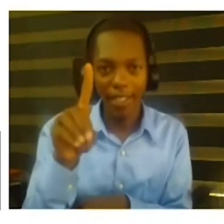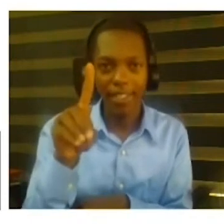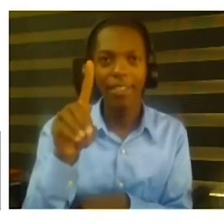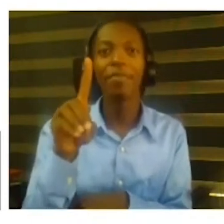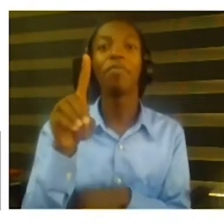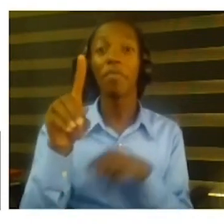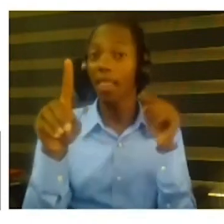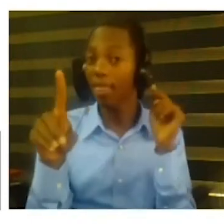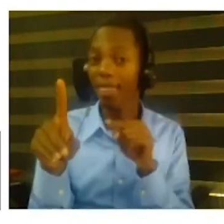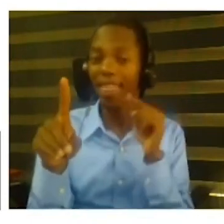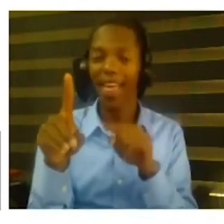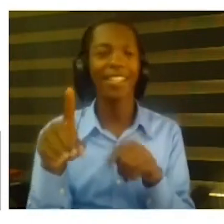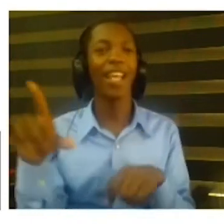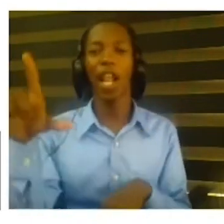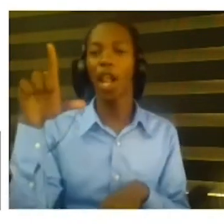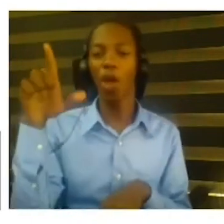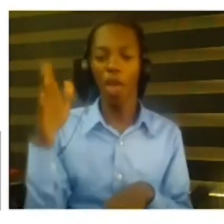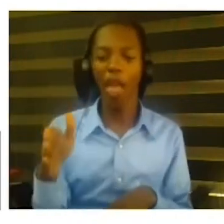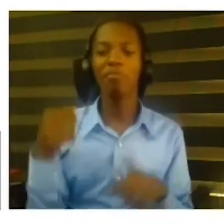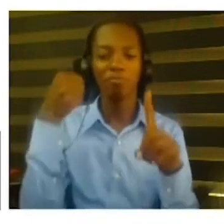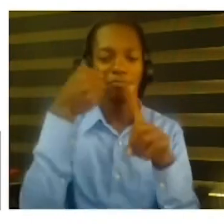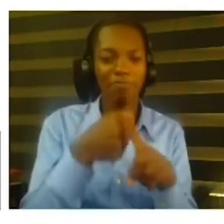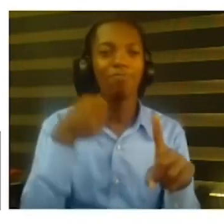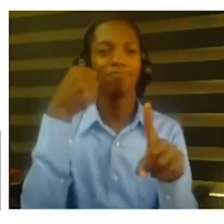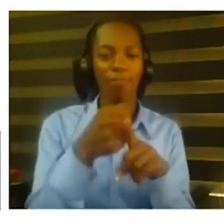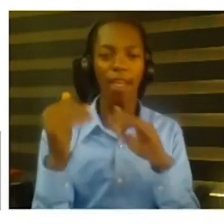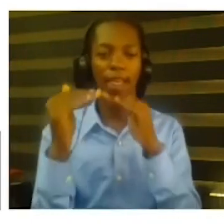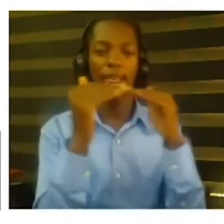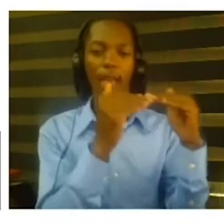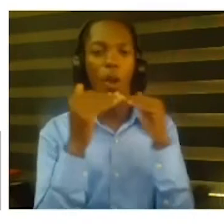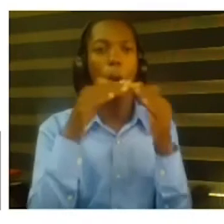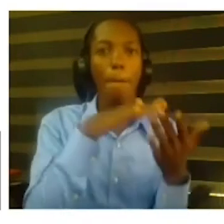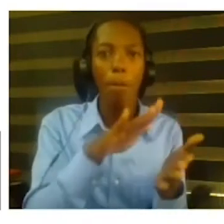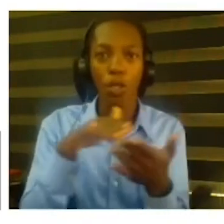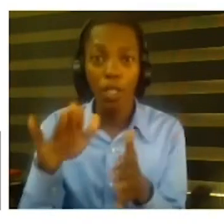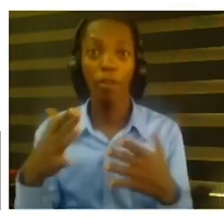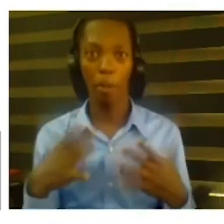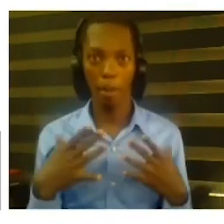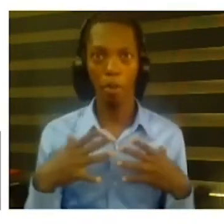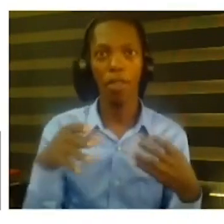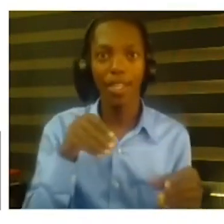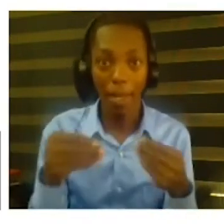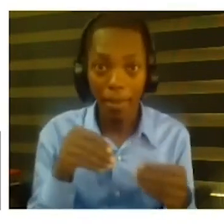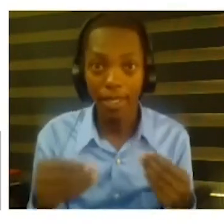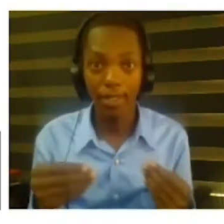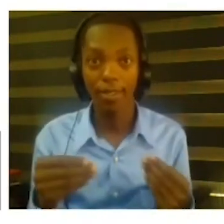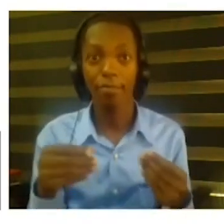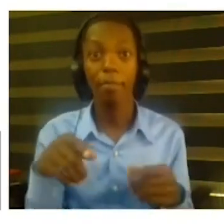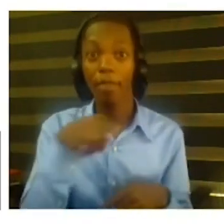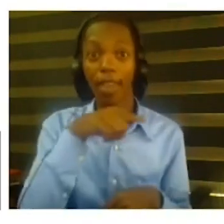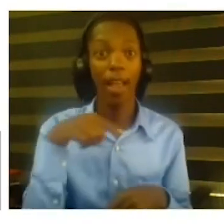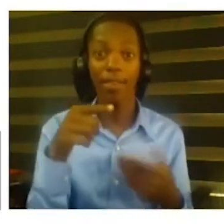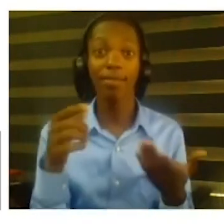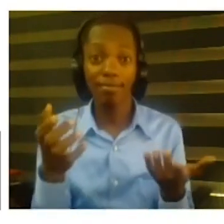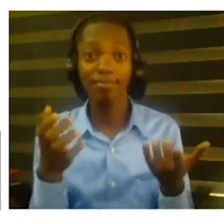lawyer who advocates for equal opportunities for persons with disabilities. We will need to